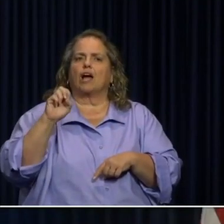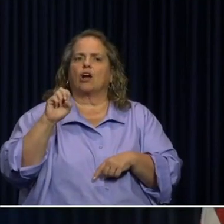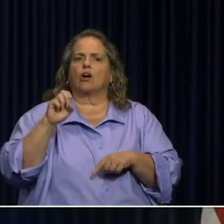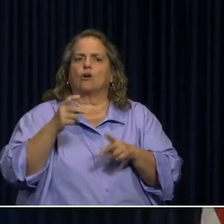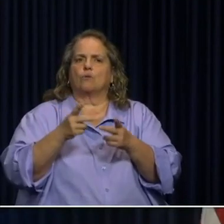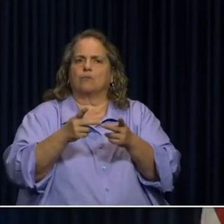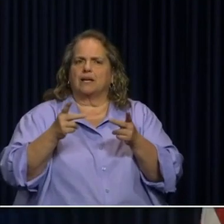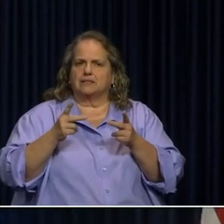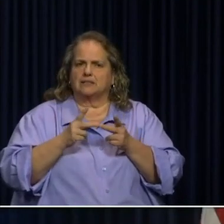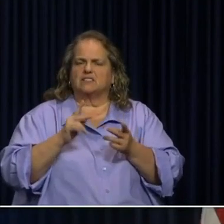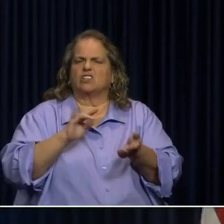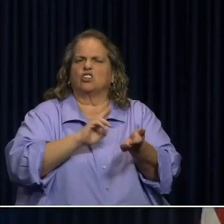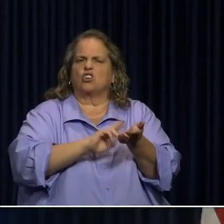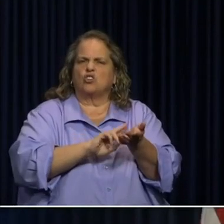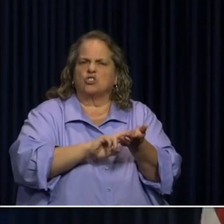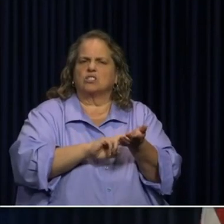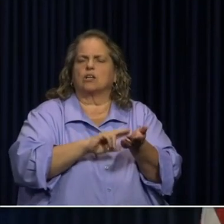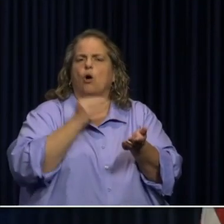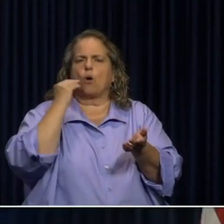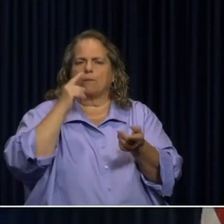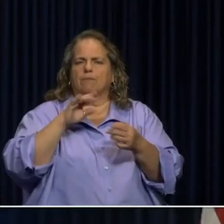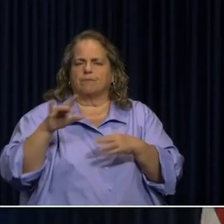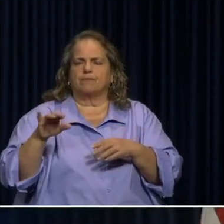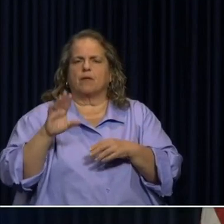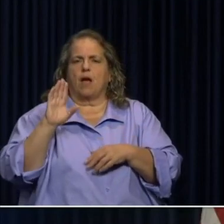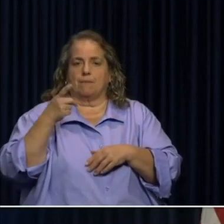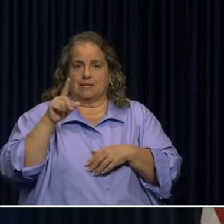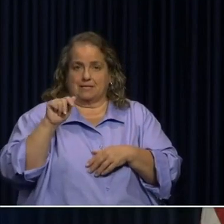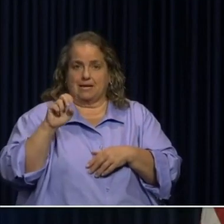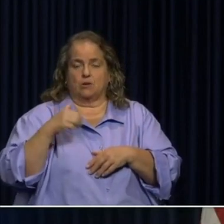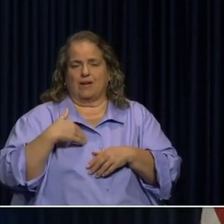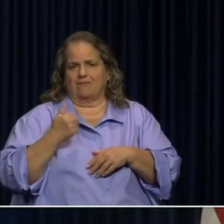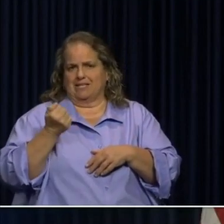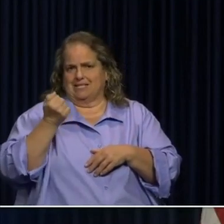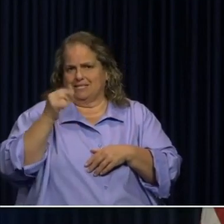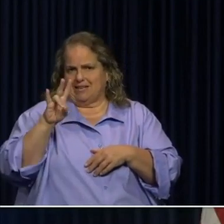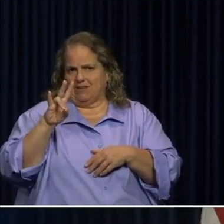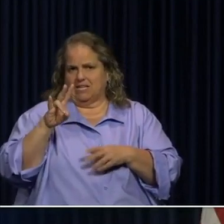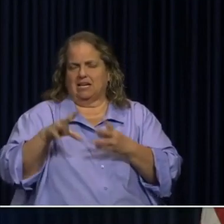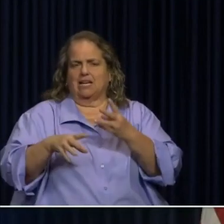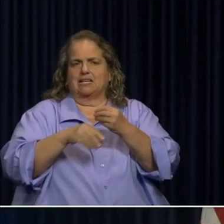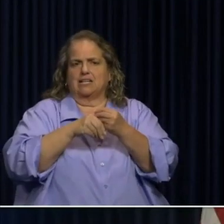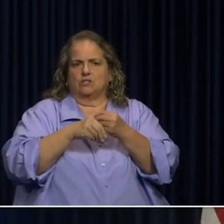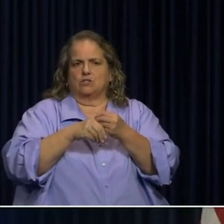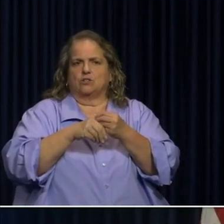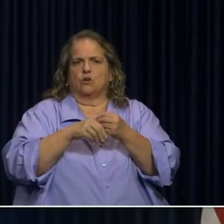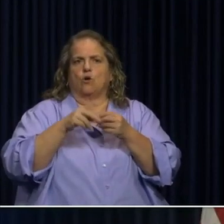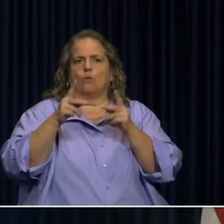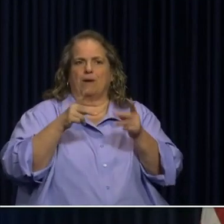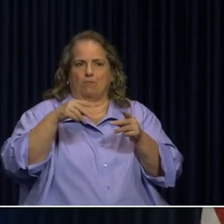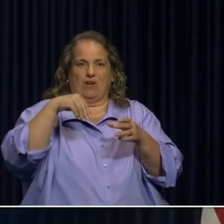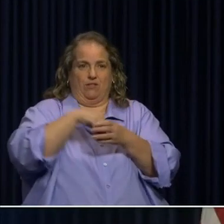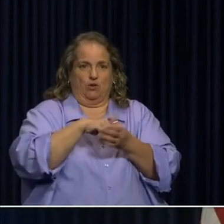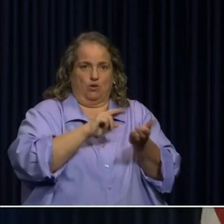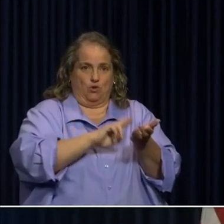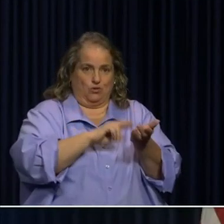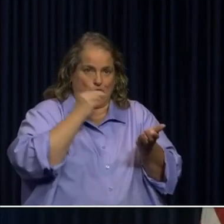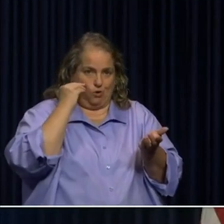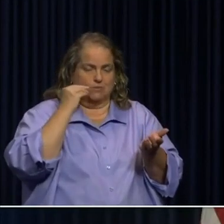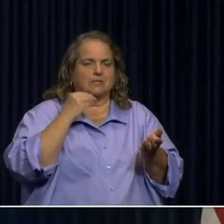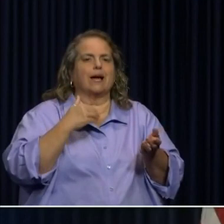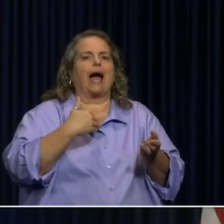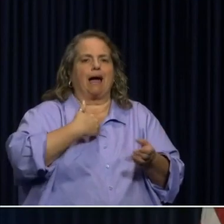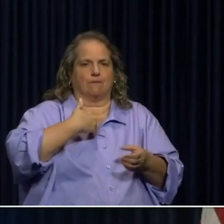facilities. So this is our update. We have had 17 additional residents test positive in our nursing